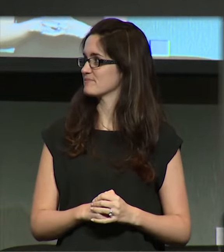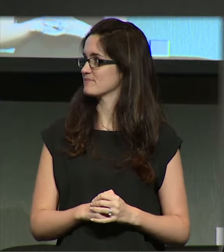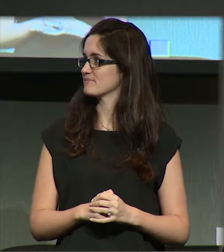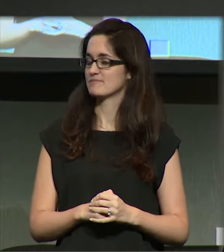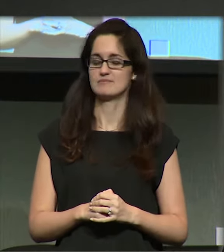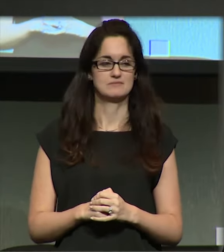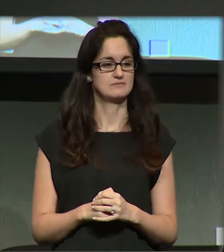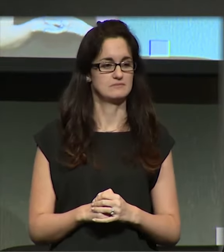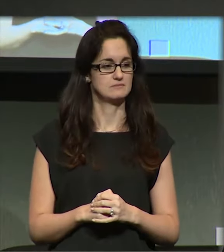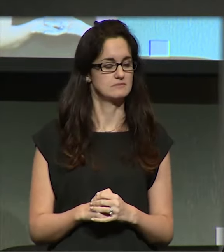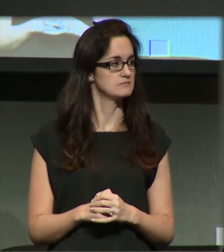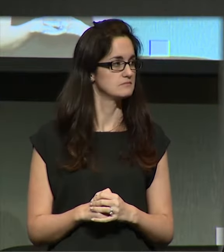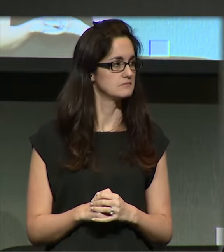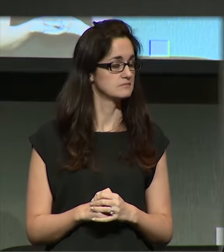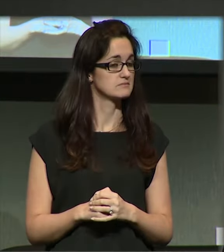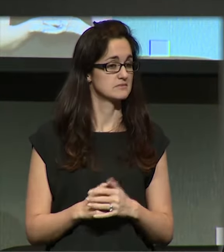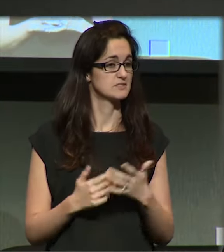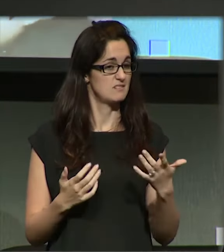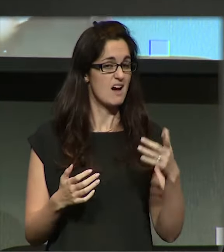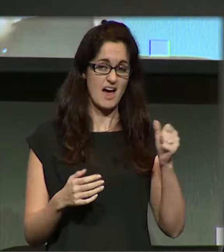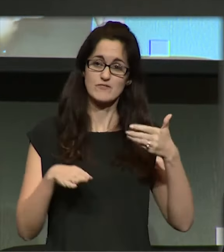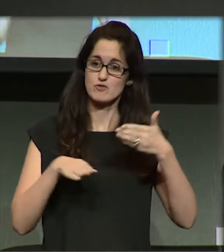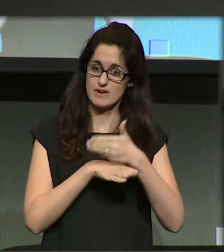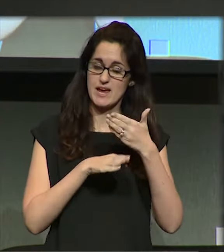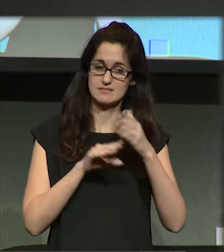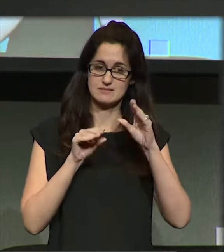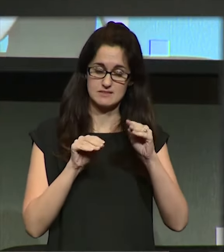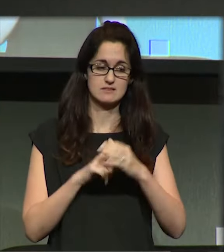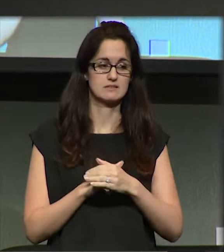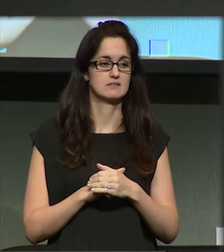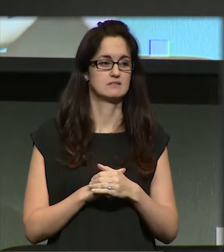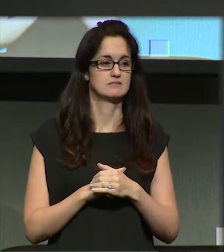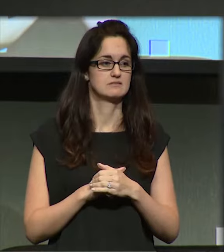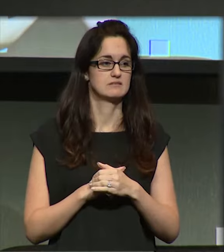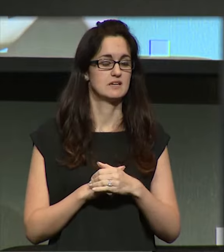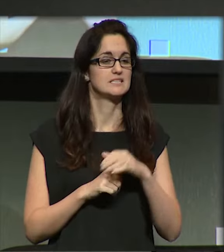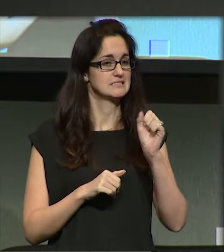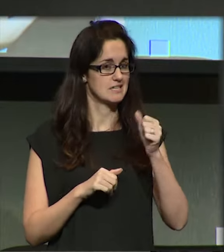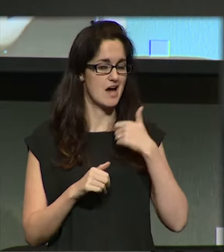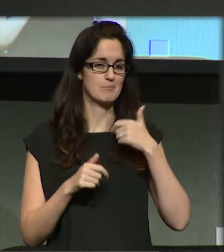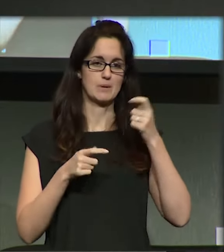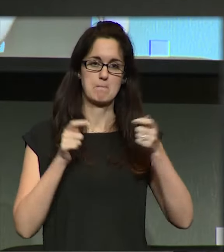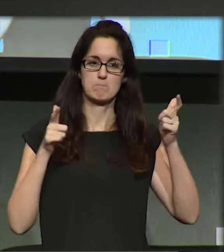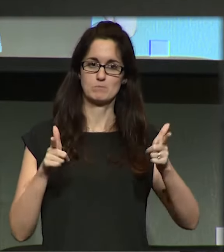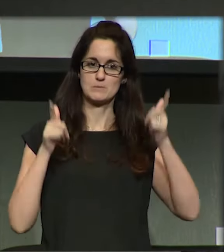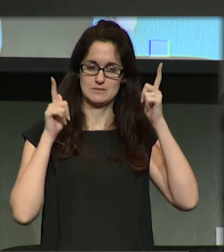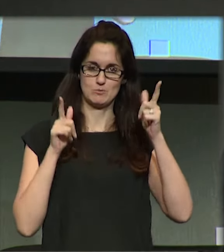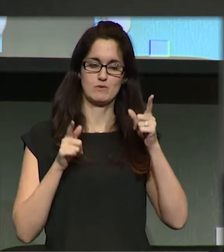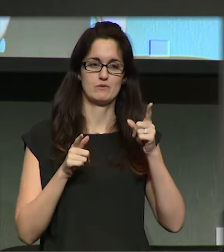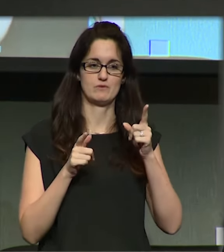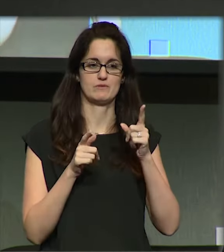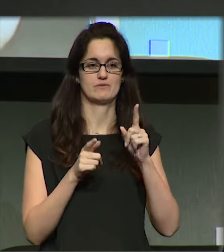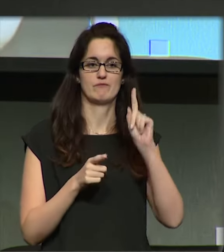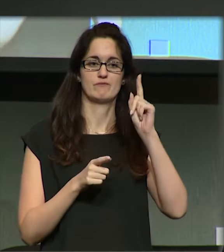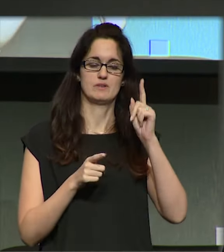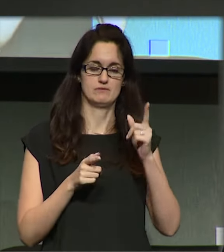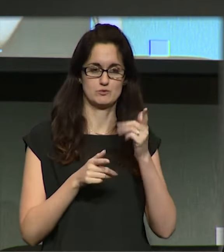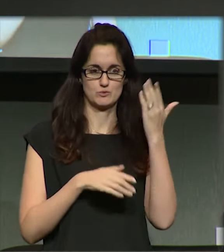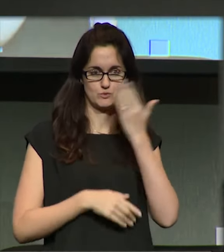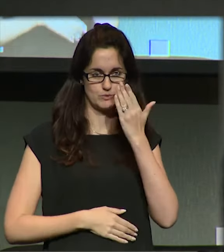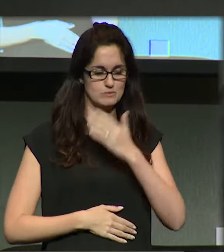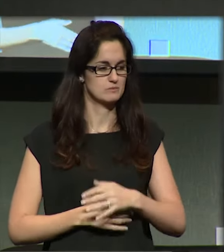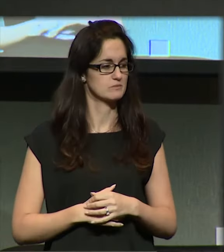And I had a good career as an educator. You know, I ended up as the principal of Sherwood State School. And I went with that